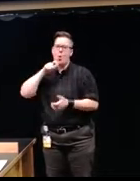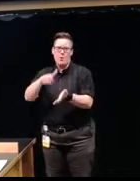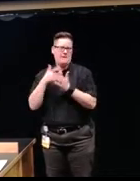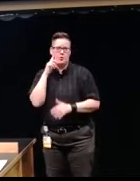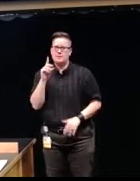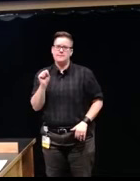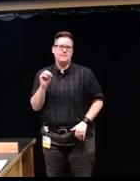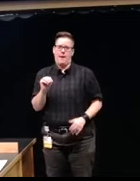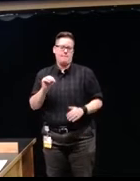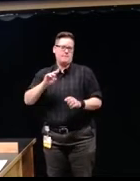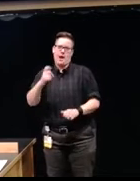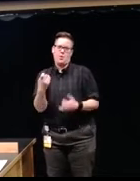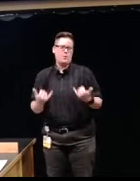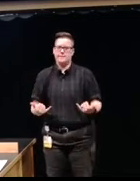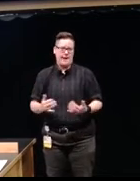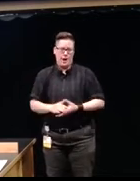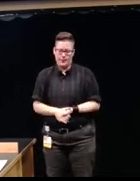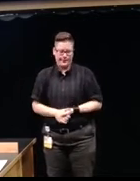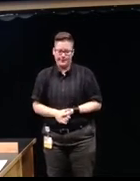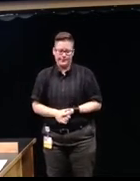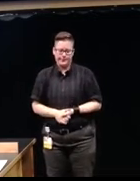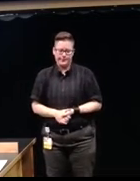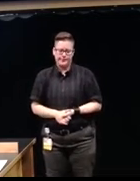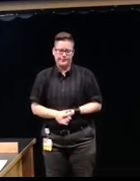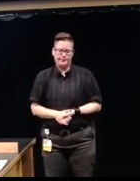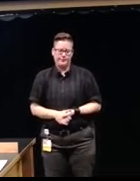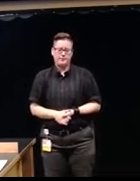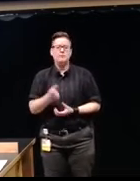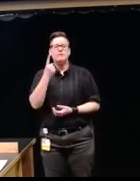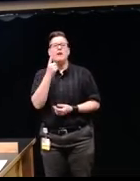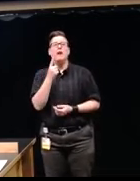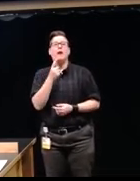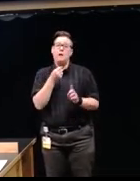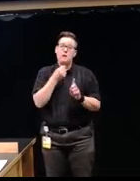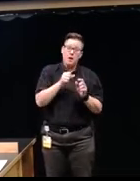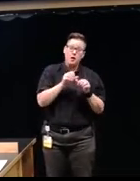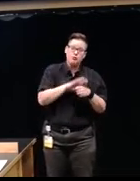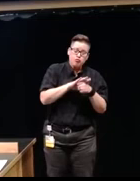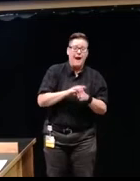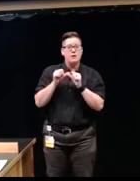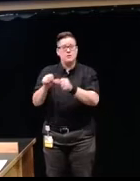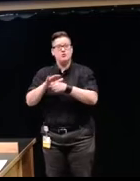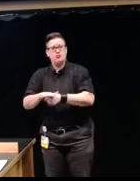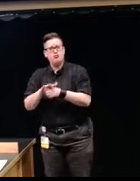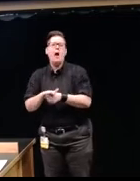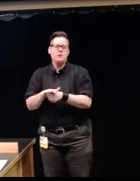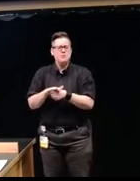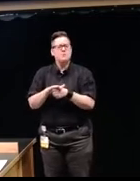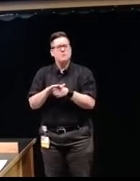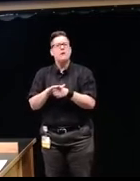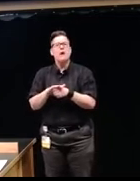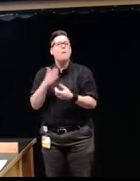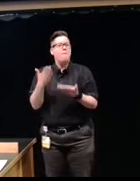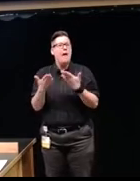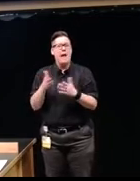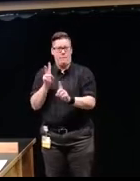criteria. Furthermore, while acute and chronic stress are relevant for a subset of patients, they may not be